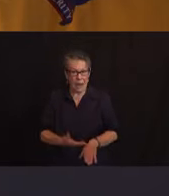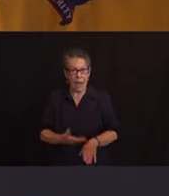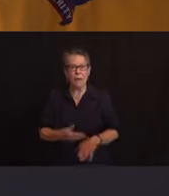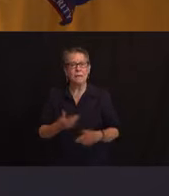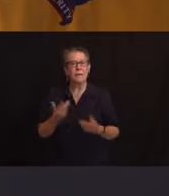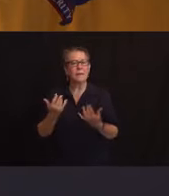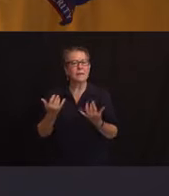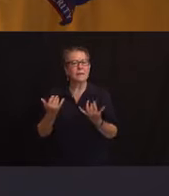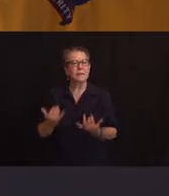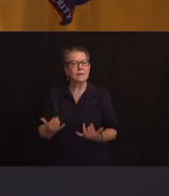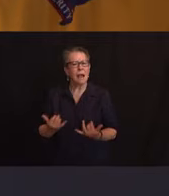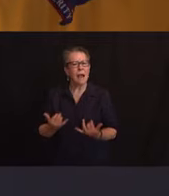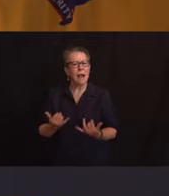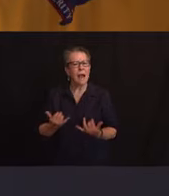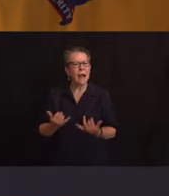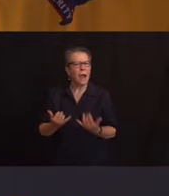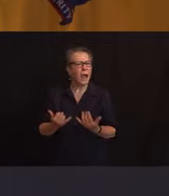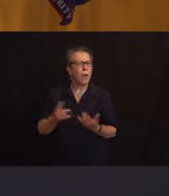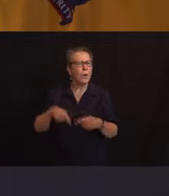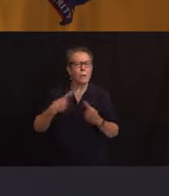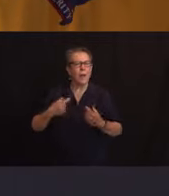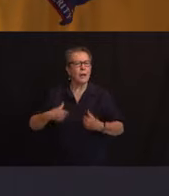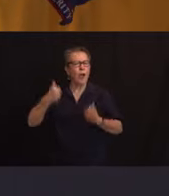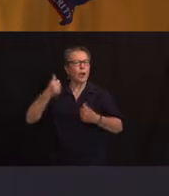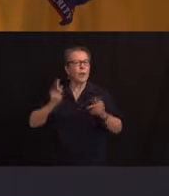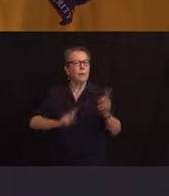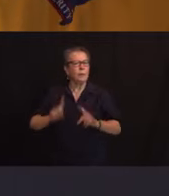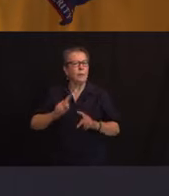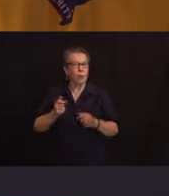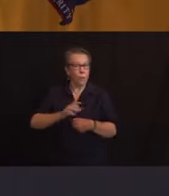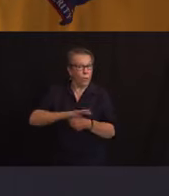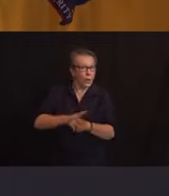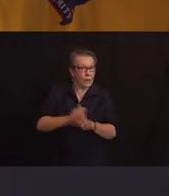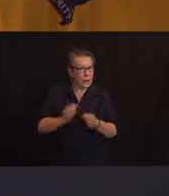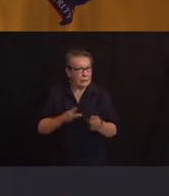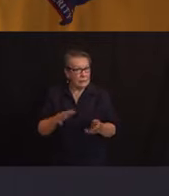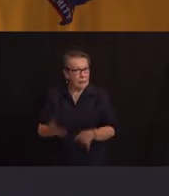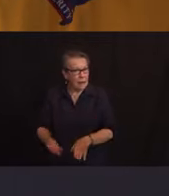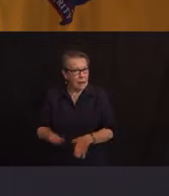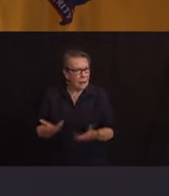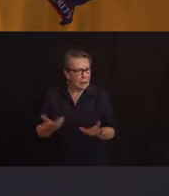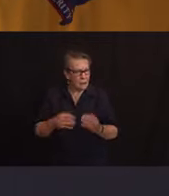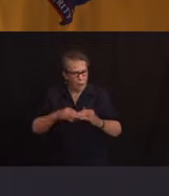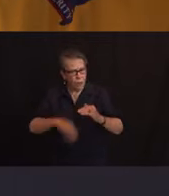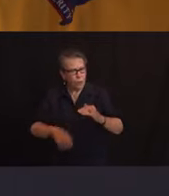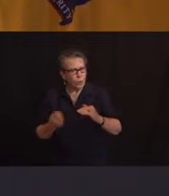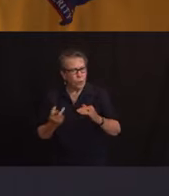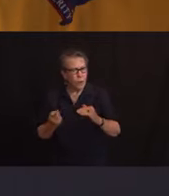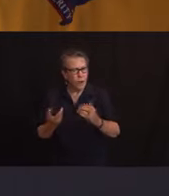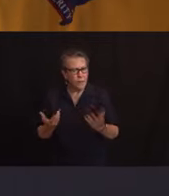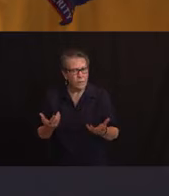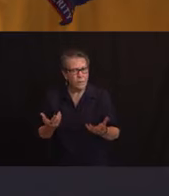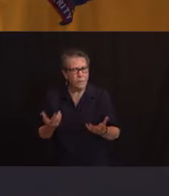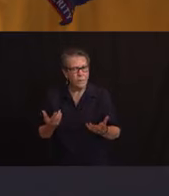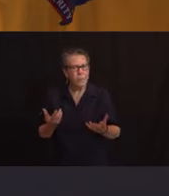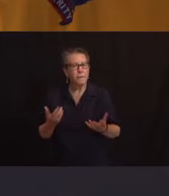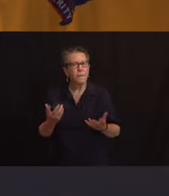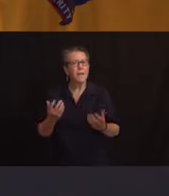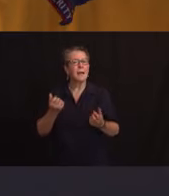even younger, 12 and younger. Also, with the significant number of adults